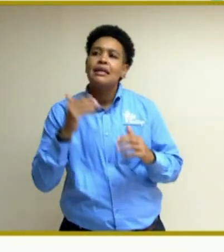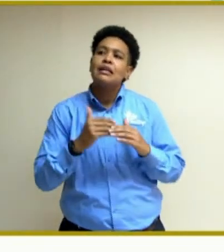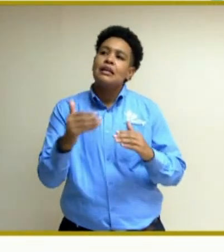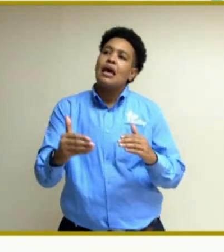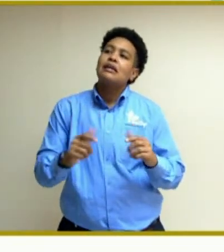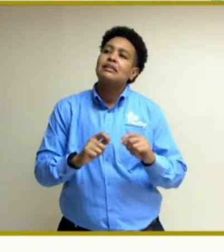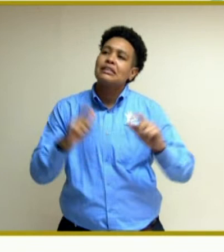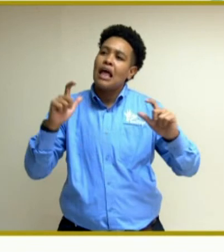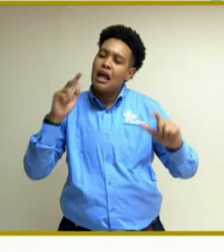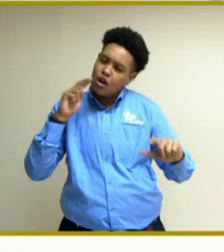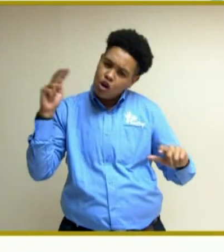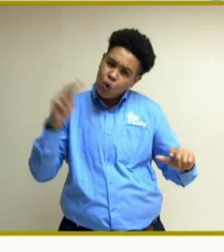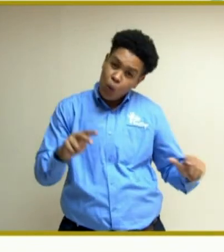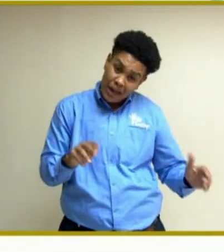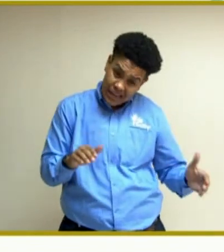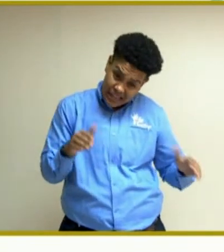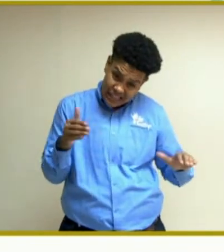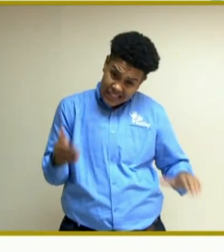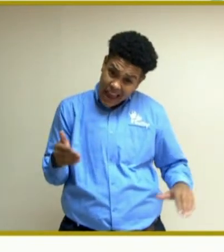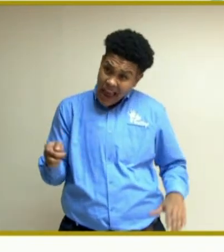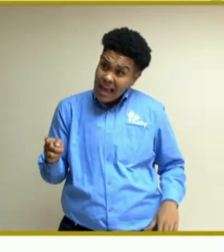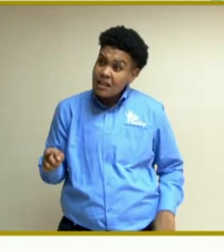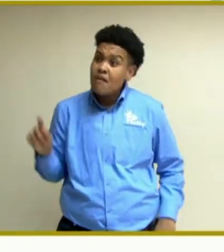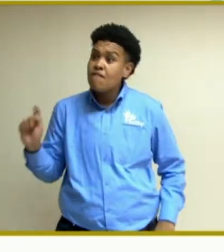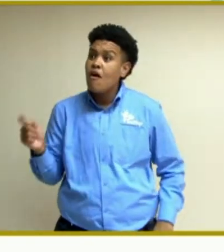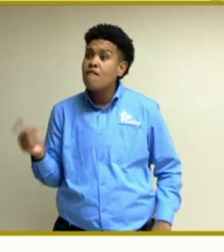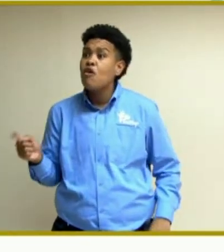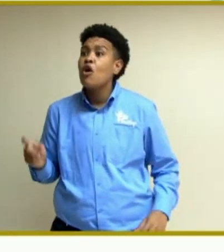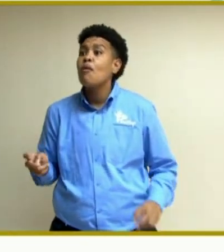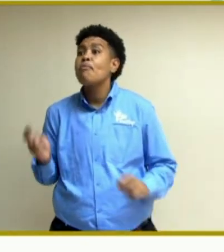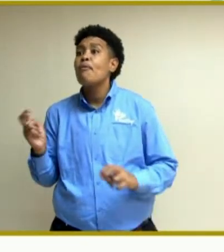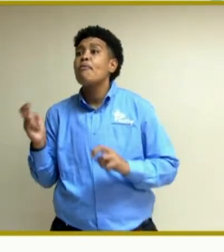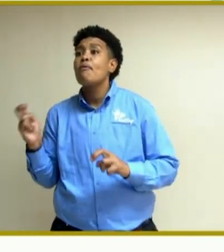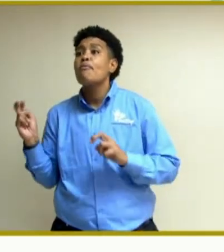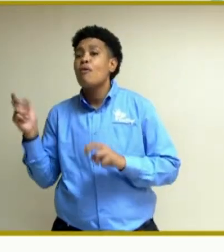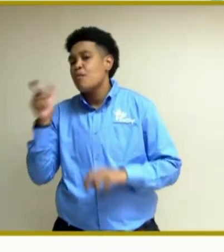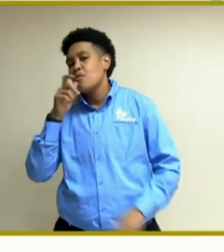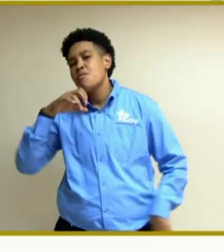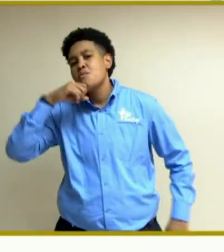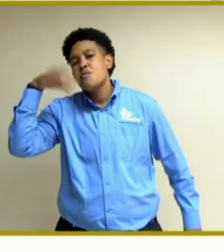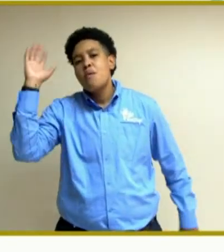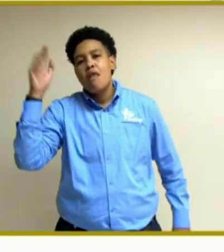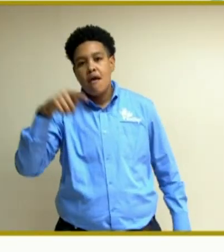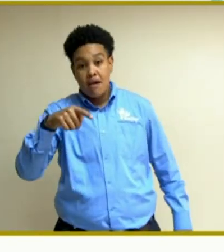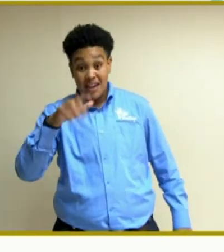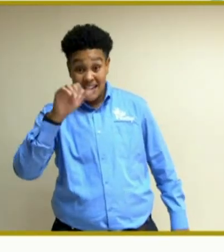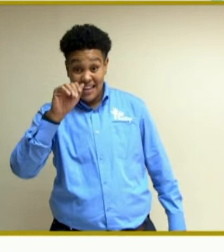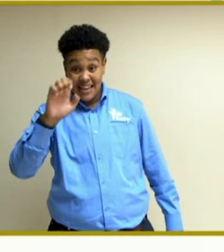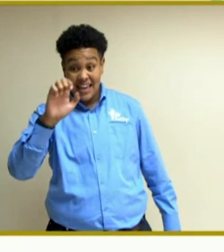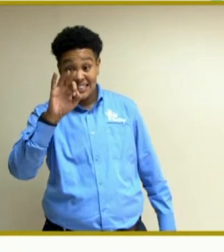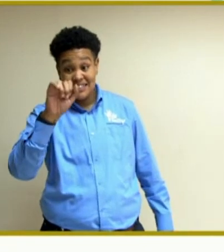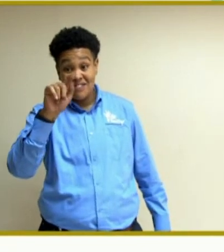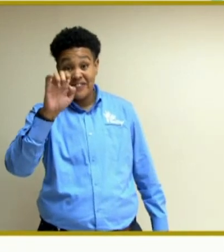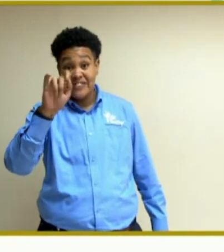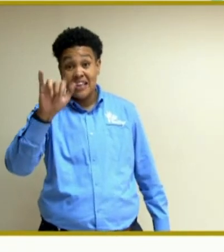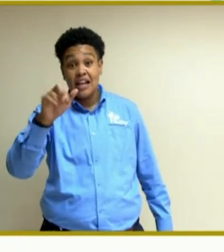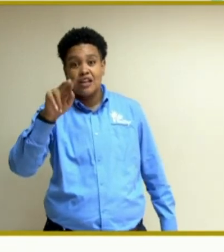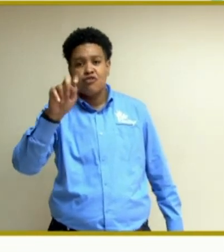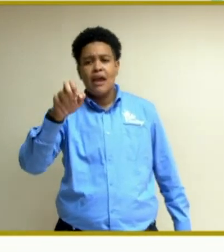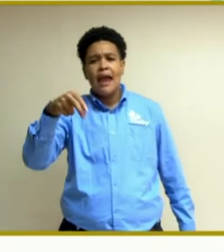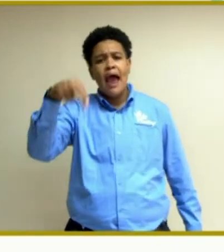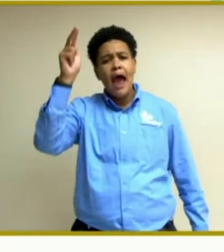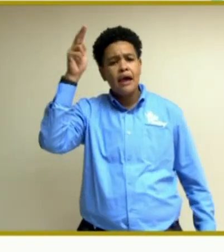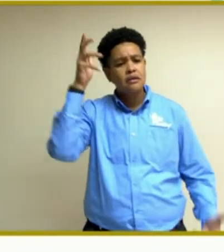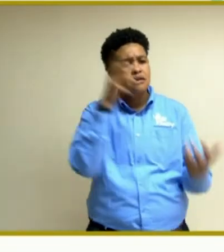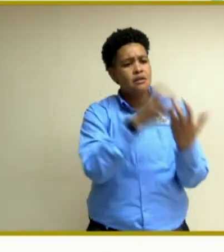However, when we look at the deaths, the greater amount of deaths are in the older person, with a case fatality rate highest among the